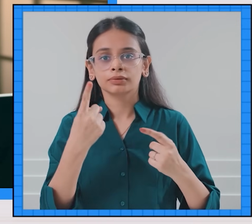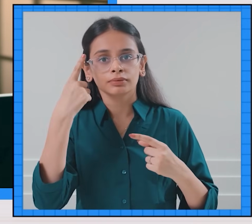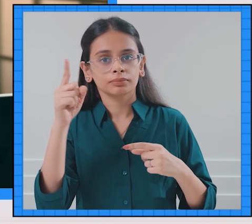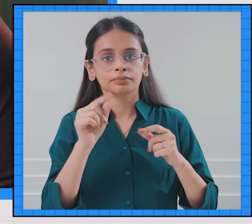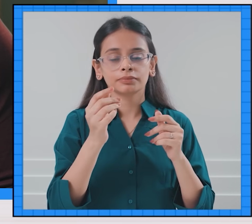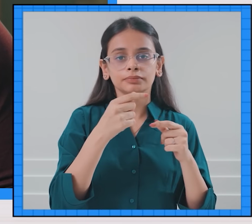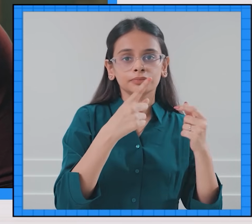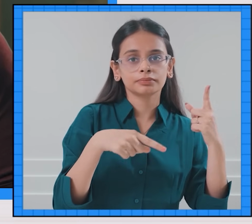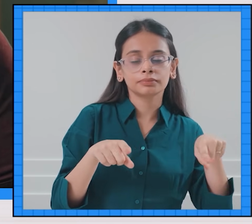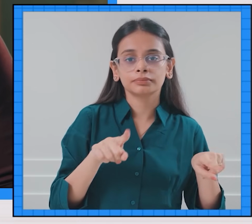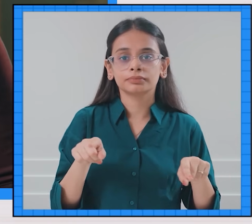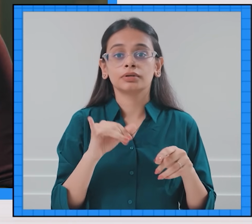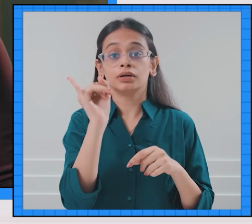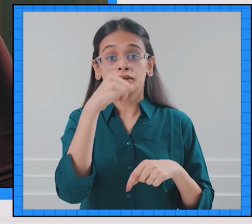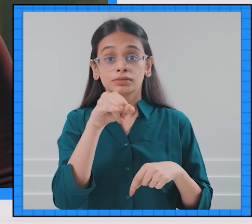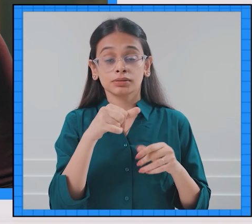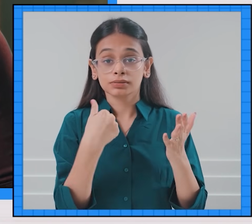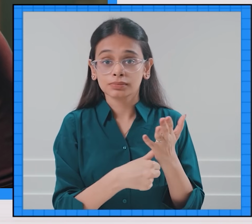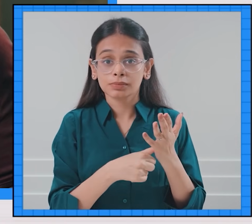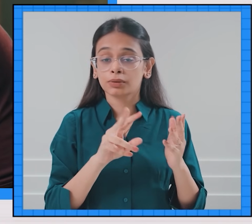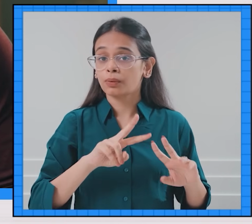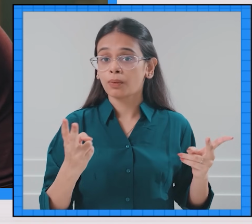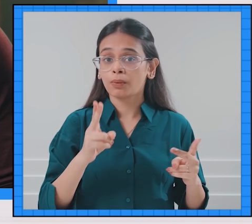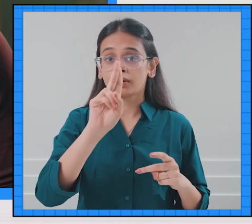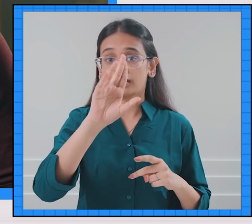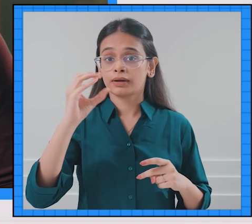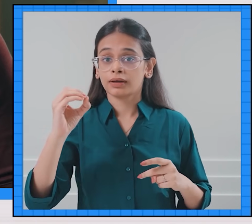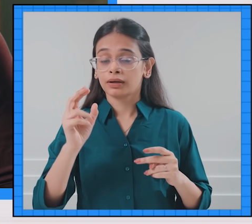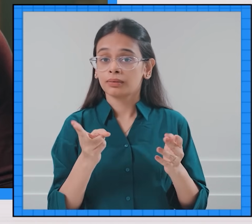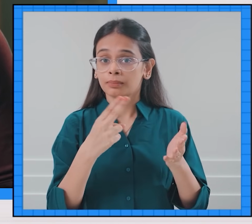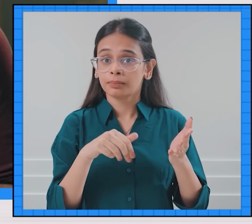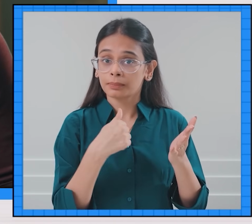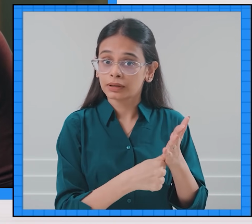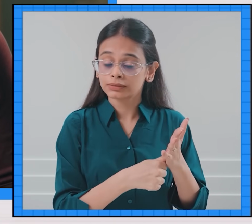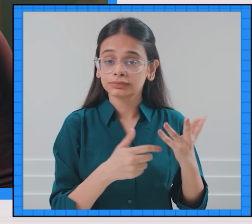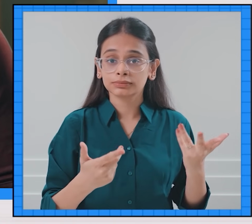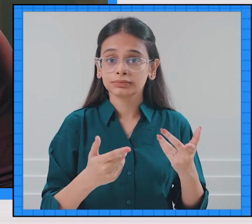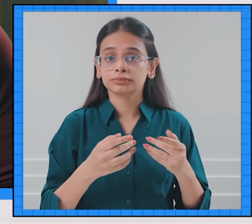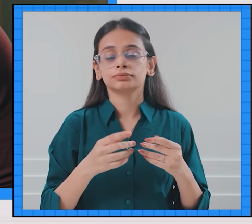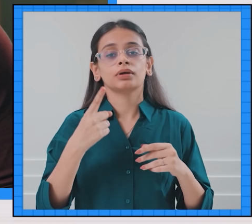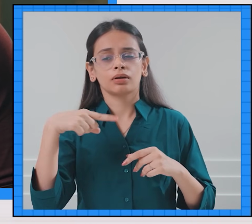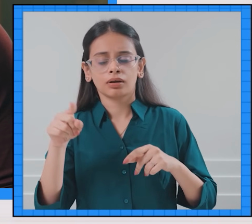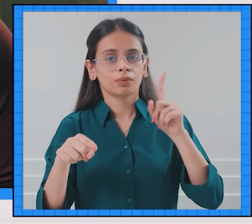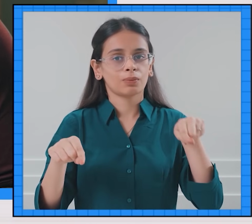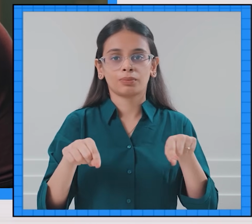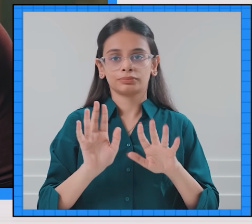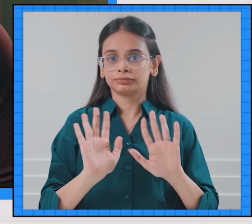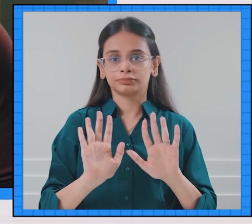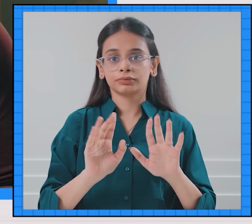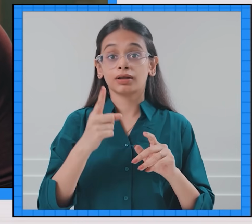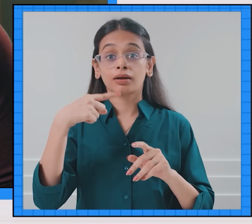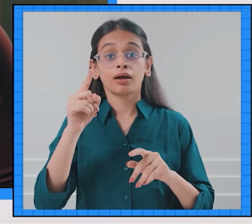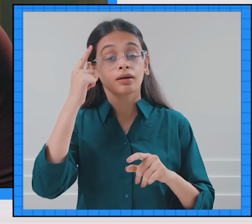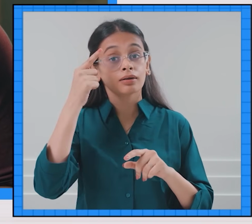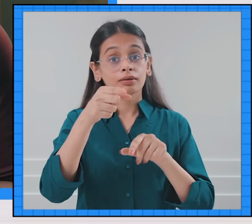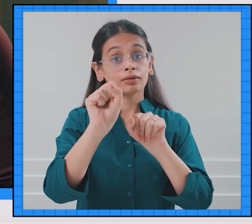your family. It could be 6 months, 10 months, or even 15 months of expenses. There is no right or wrong number here. The right number